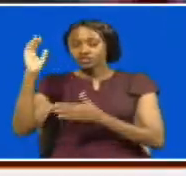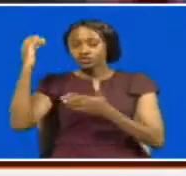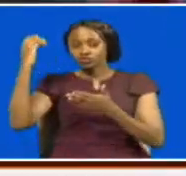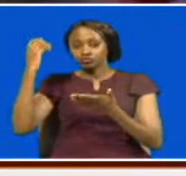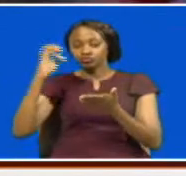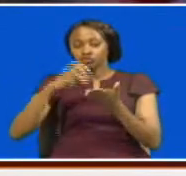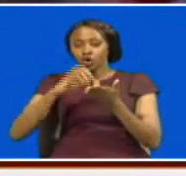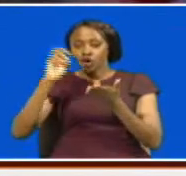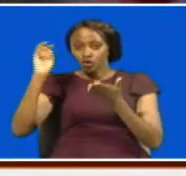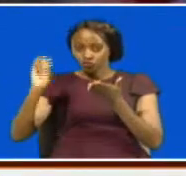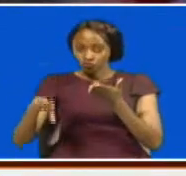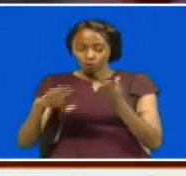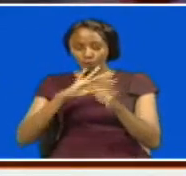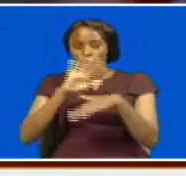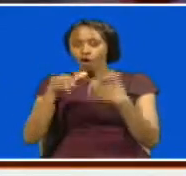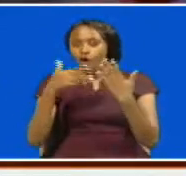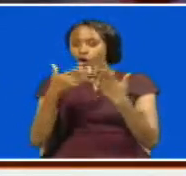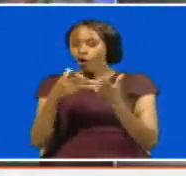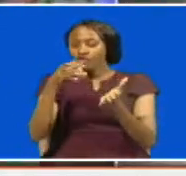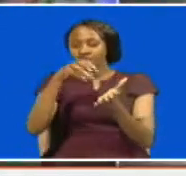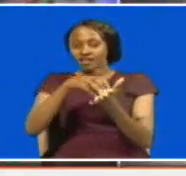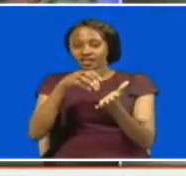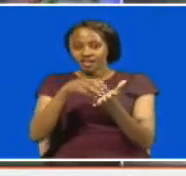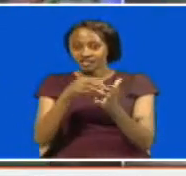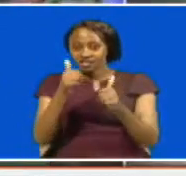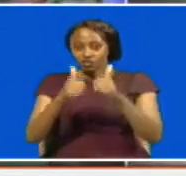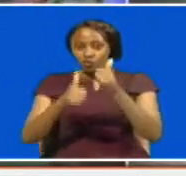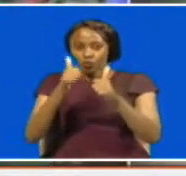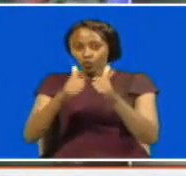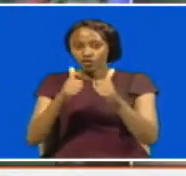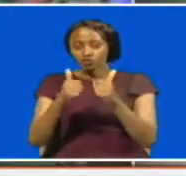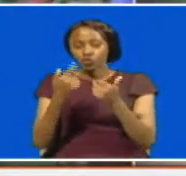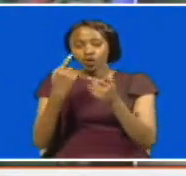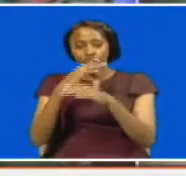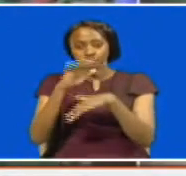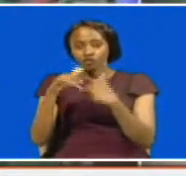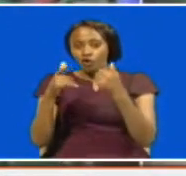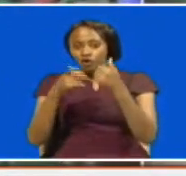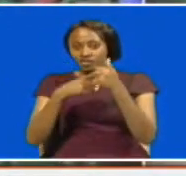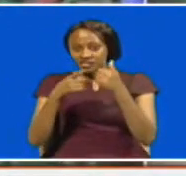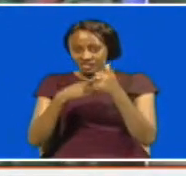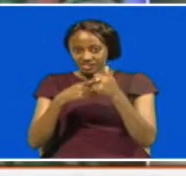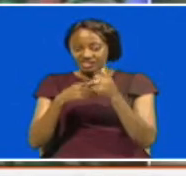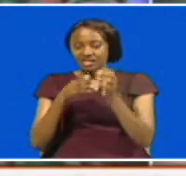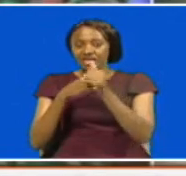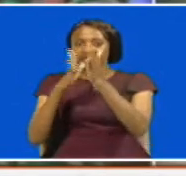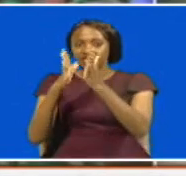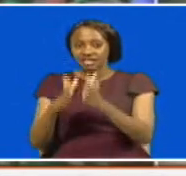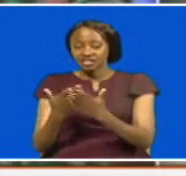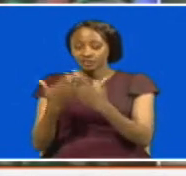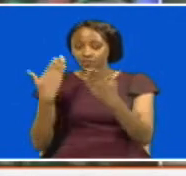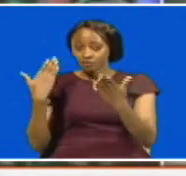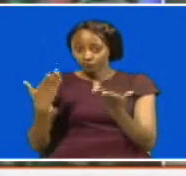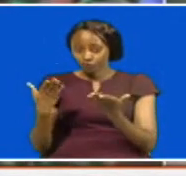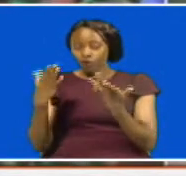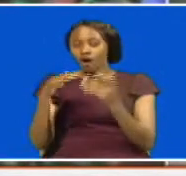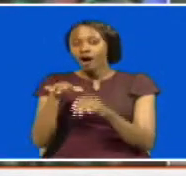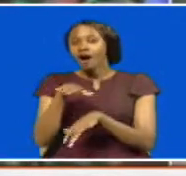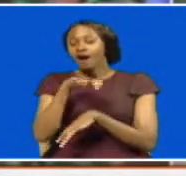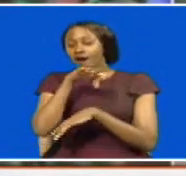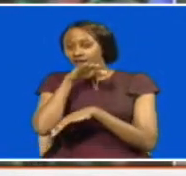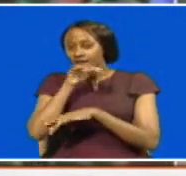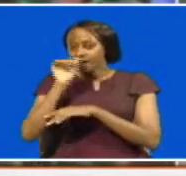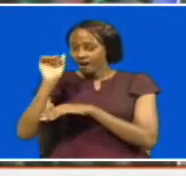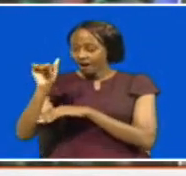National Assembly Majority Leader Opiyo Wandayi and his Senate counterpart Stuart Madzayo. The opposition leader had asked the president to